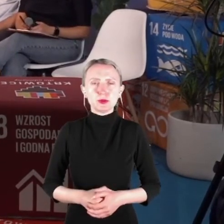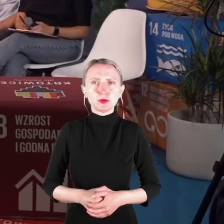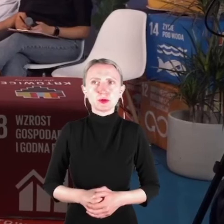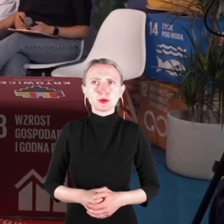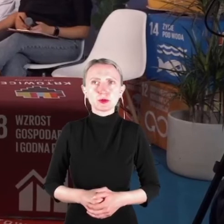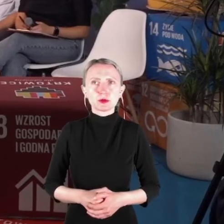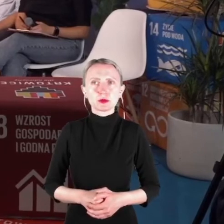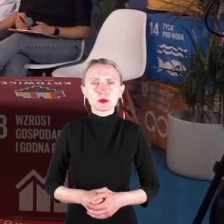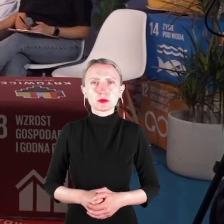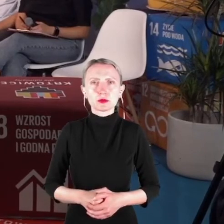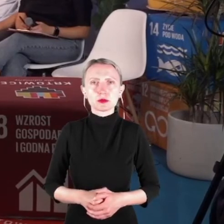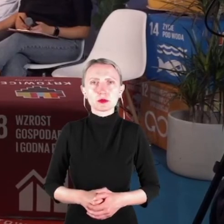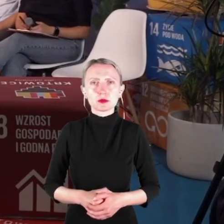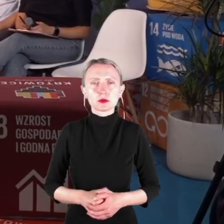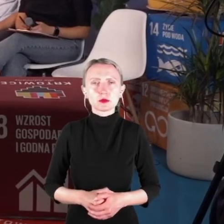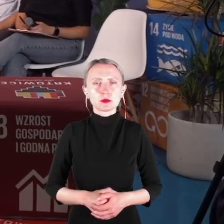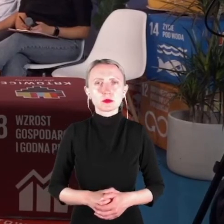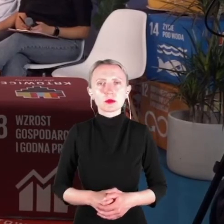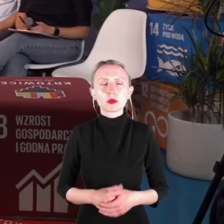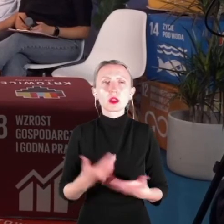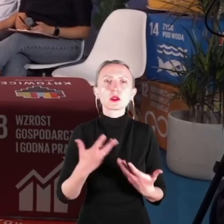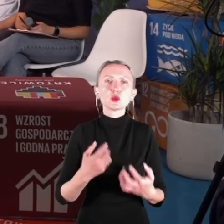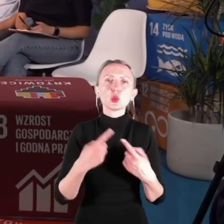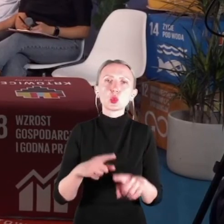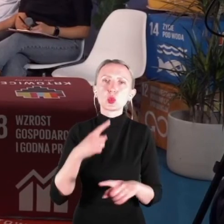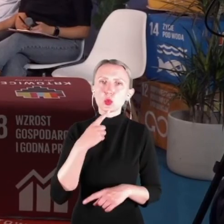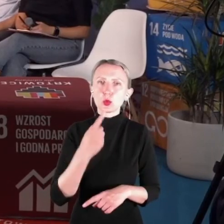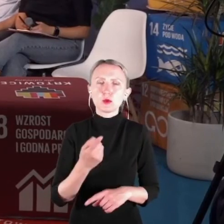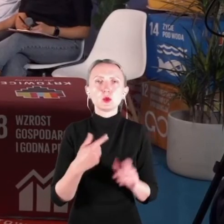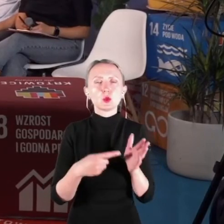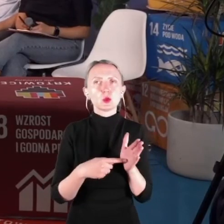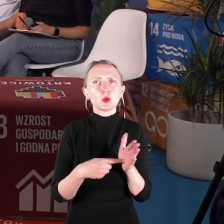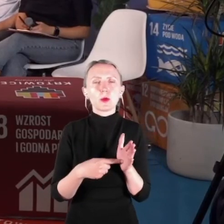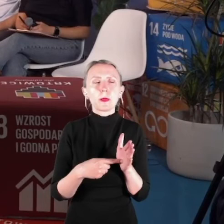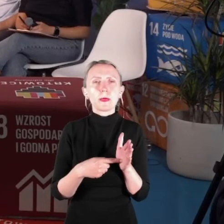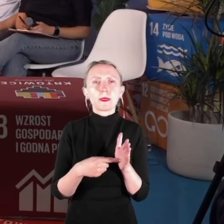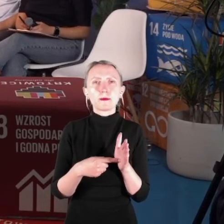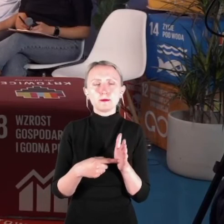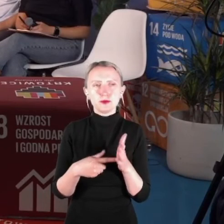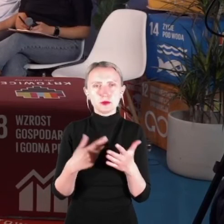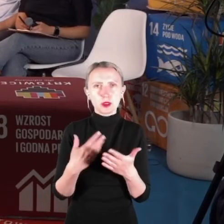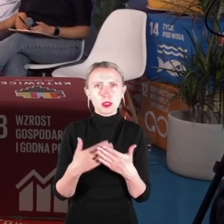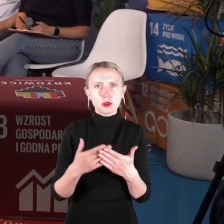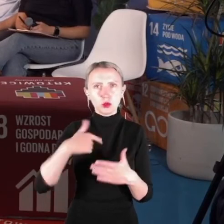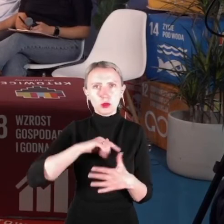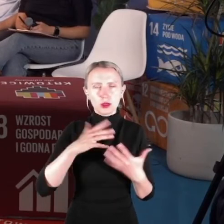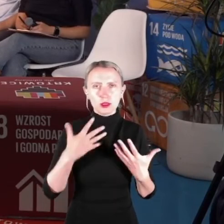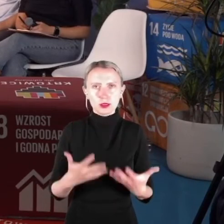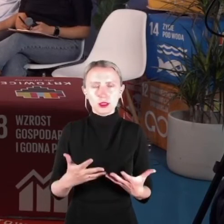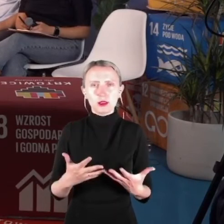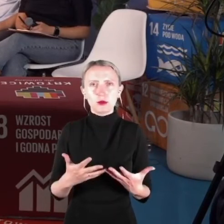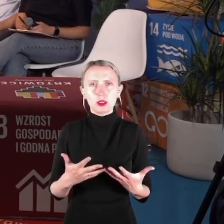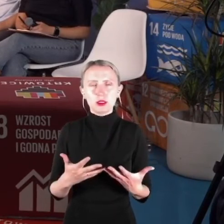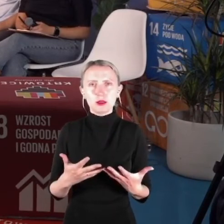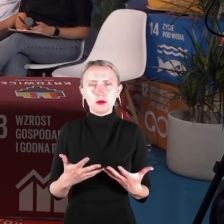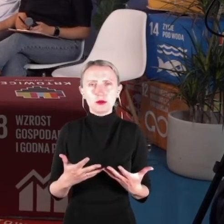background. Why did we make the Responsible Sensing Toolkit? Well, since 2015, I've been working with the CTO